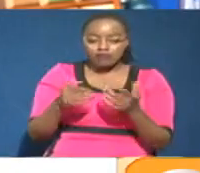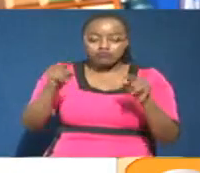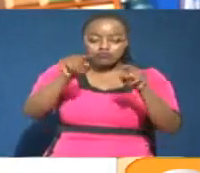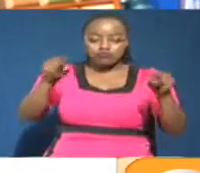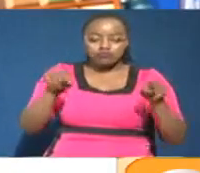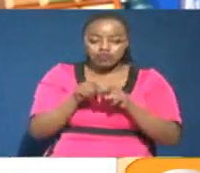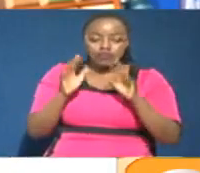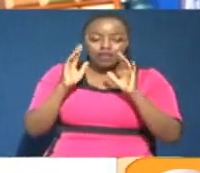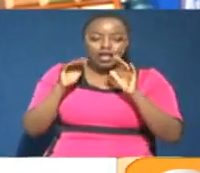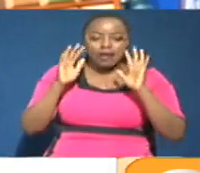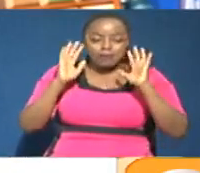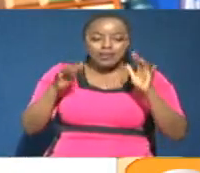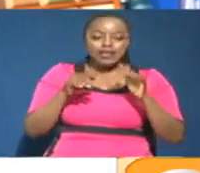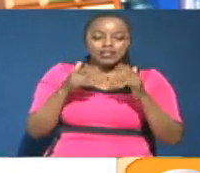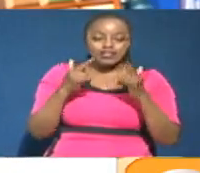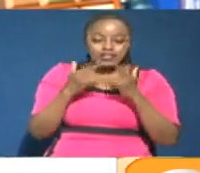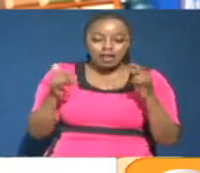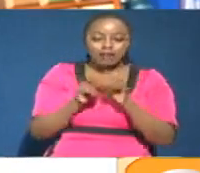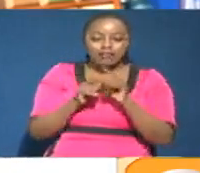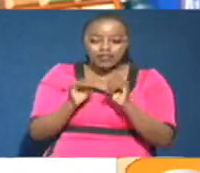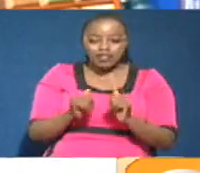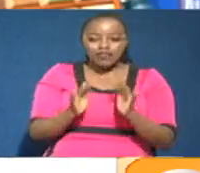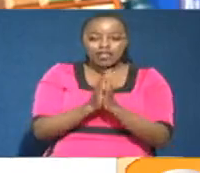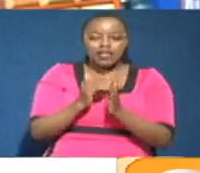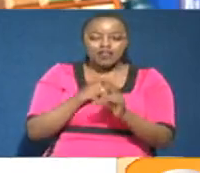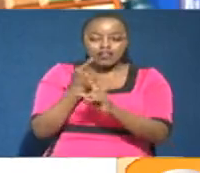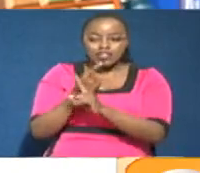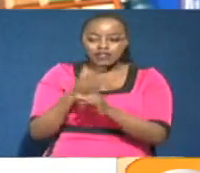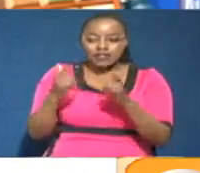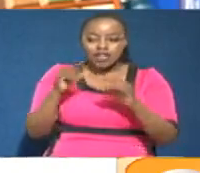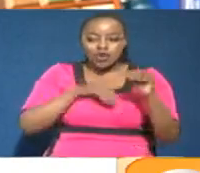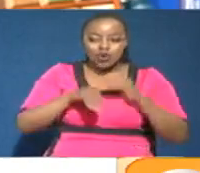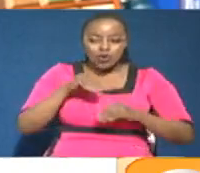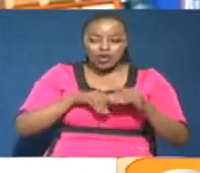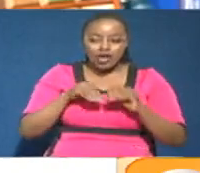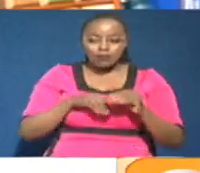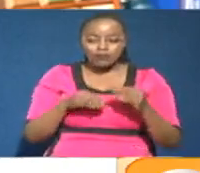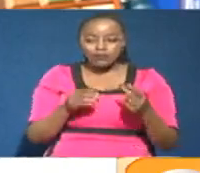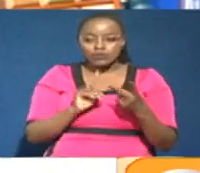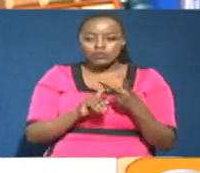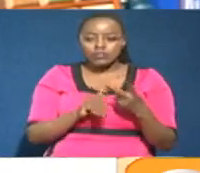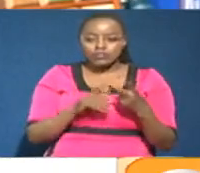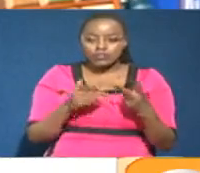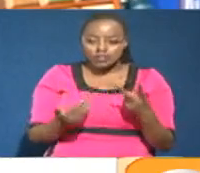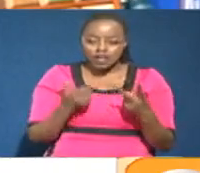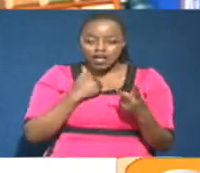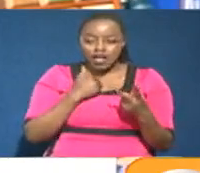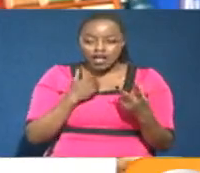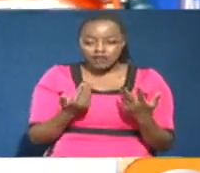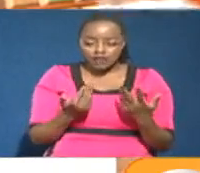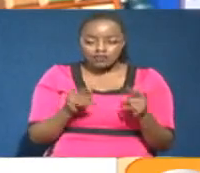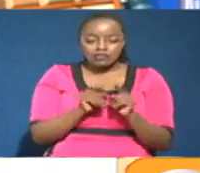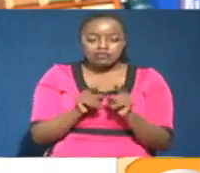our key gap in Kenya is, of course, enforcement, and it has all kinds of gaps. You'll talk about corruption, you'll talk about very lax